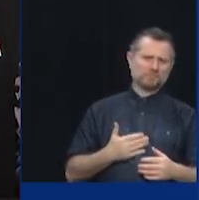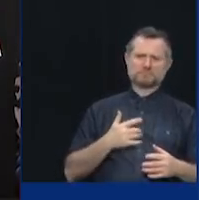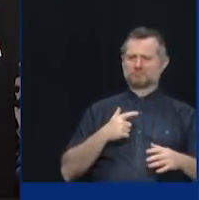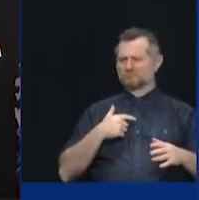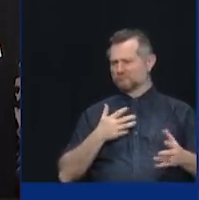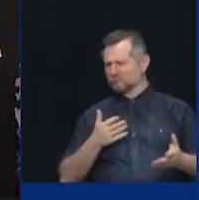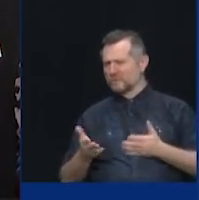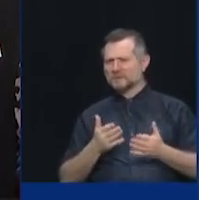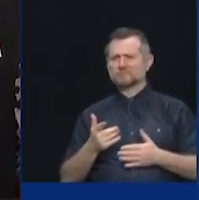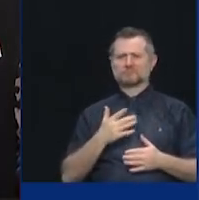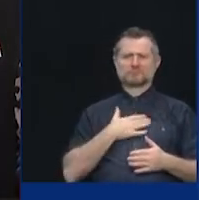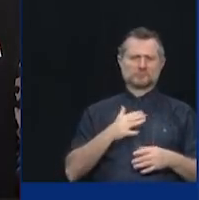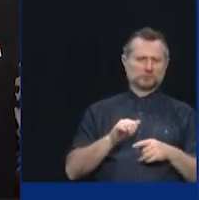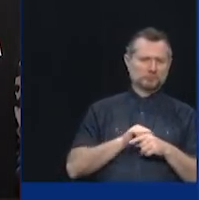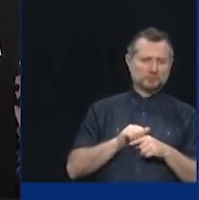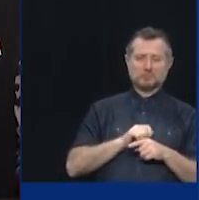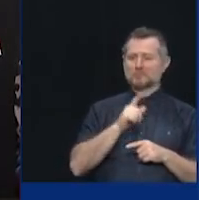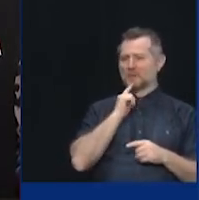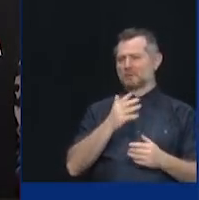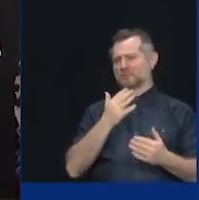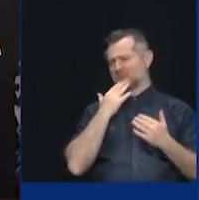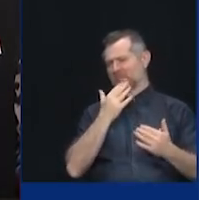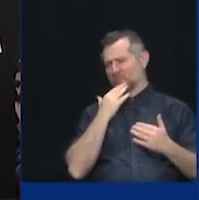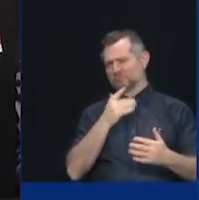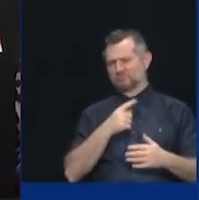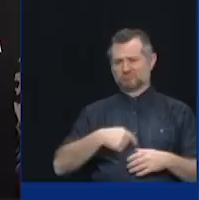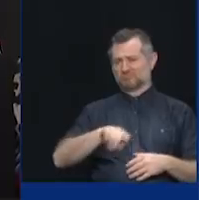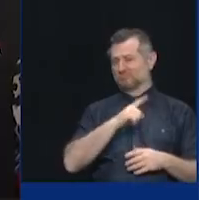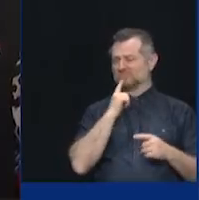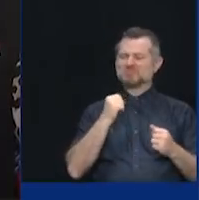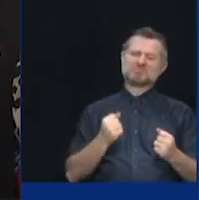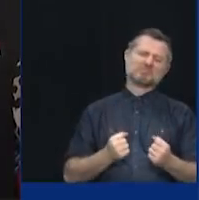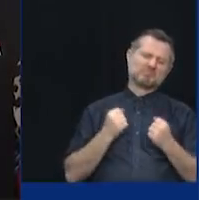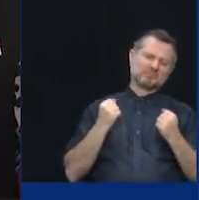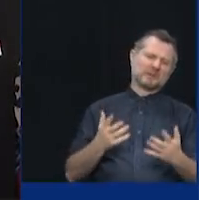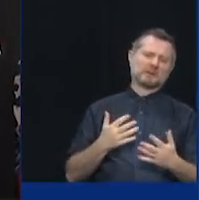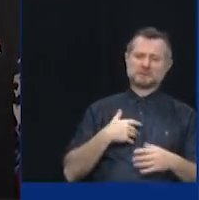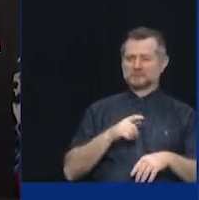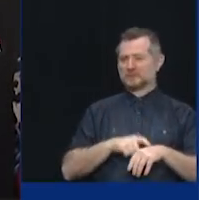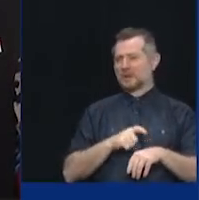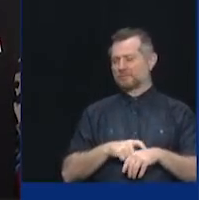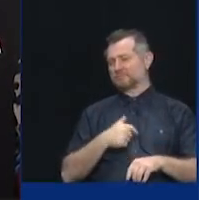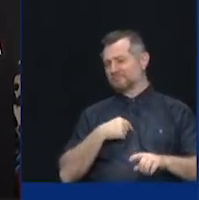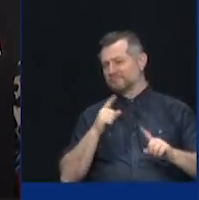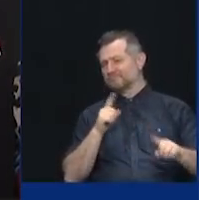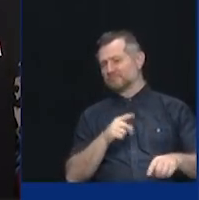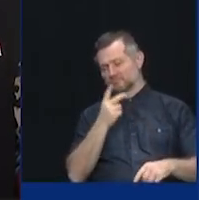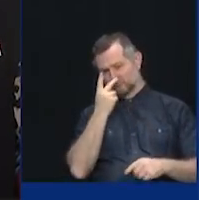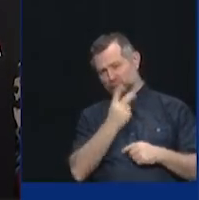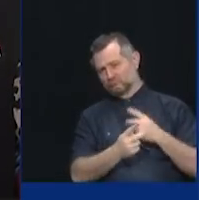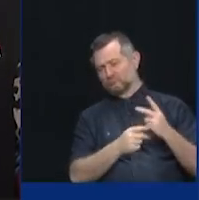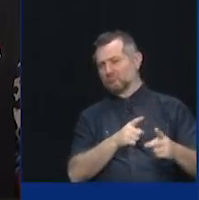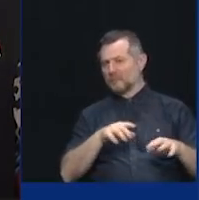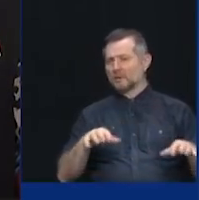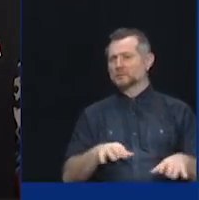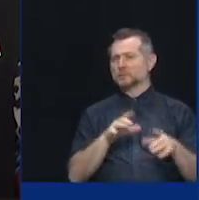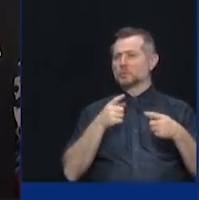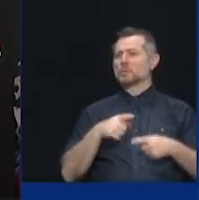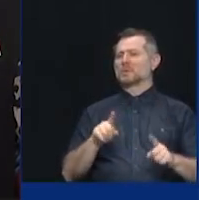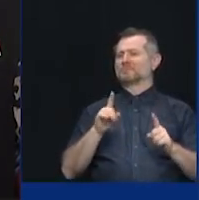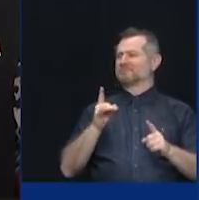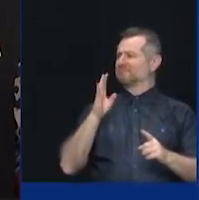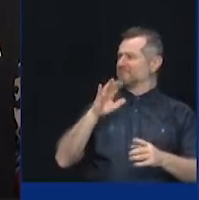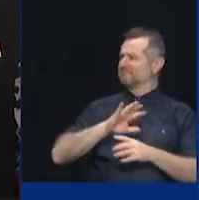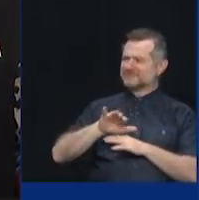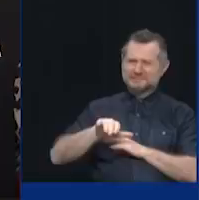thank them enough. I've been out there with them on many long, scary nights, and they give not